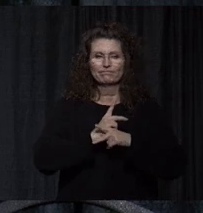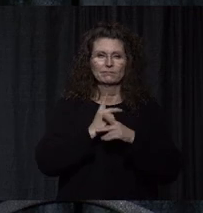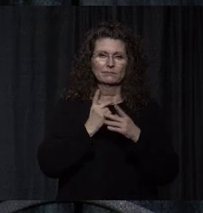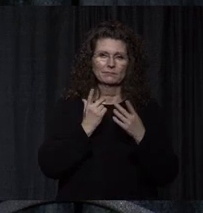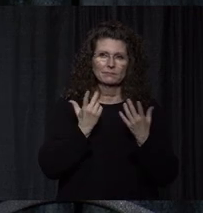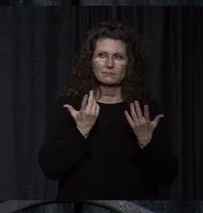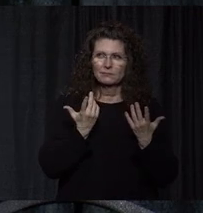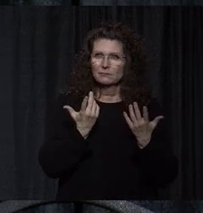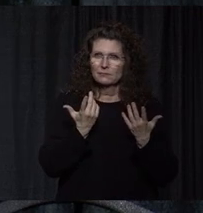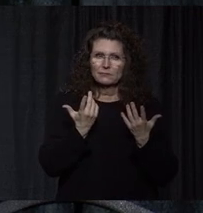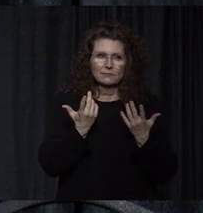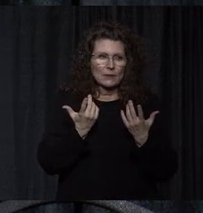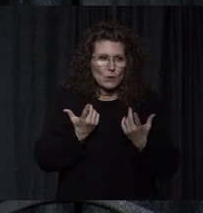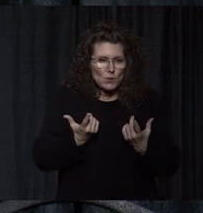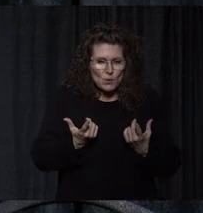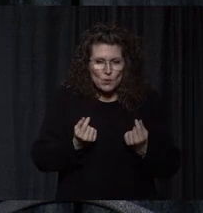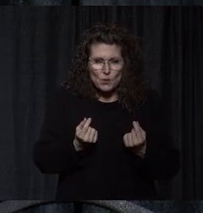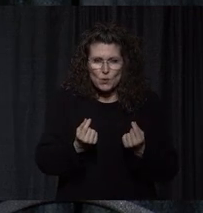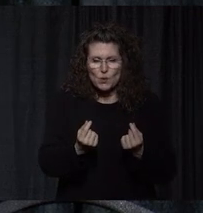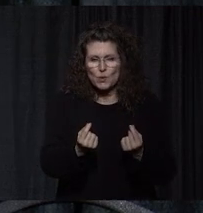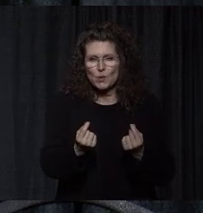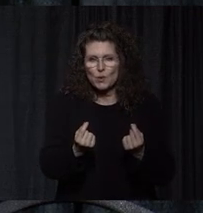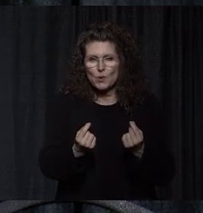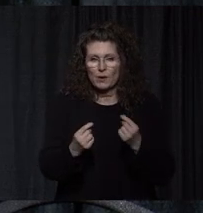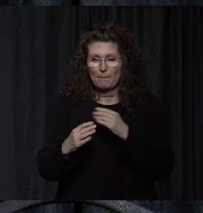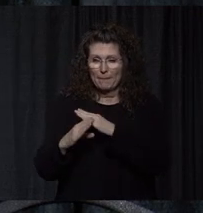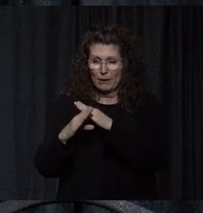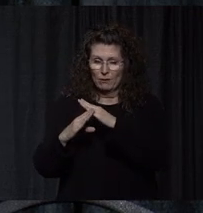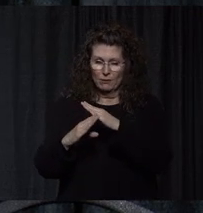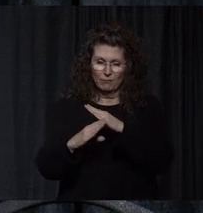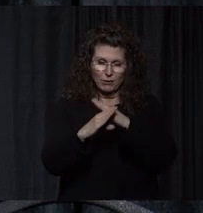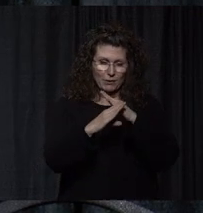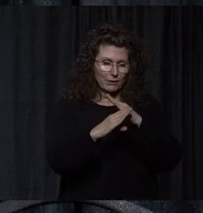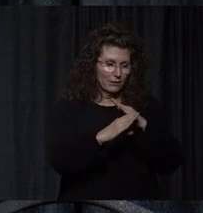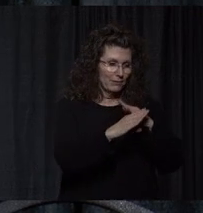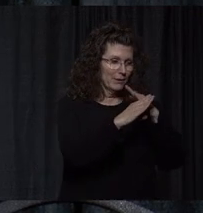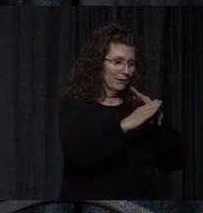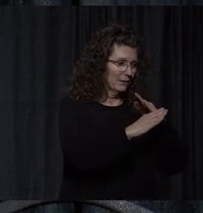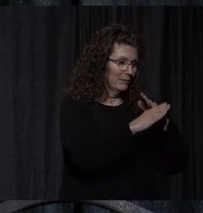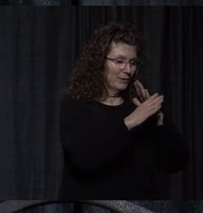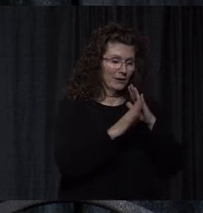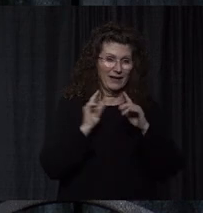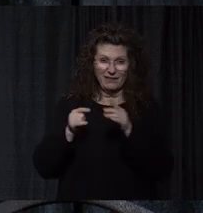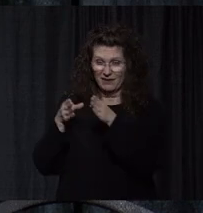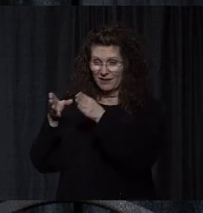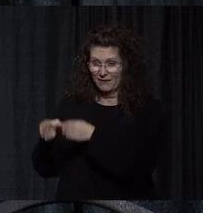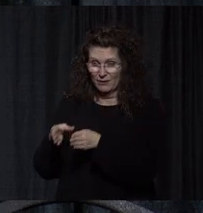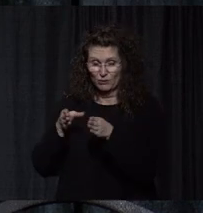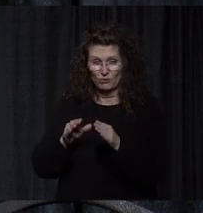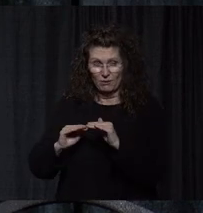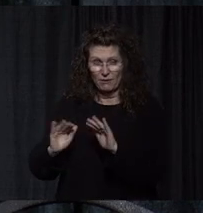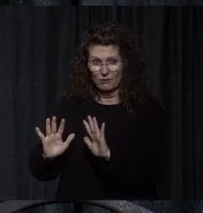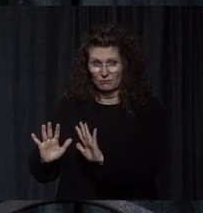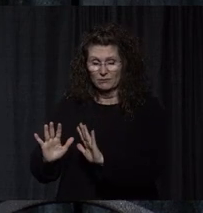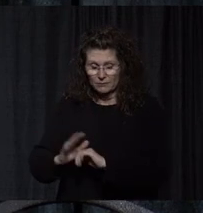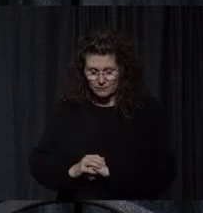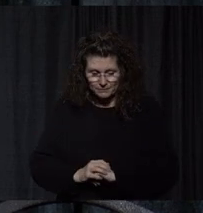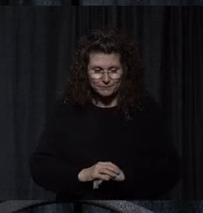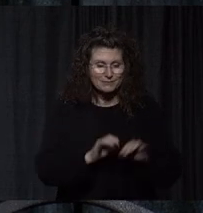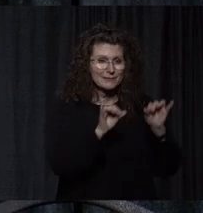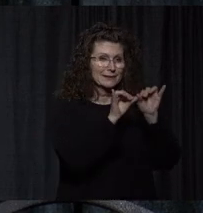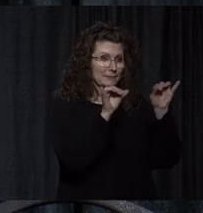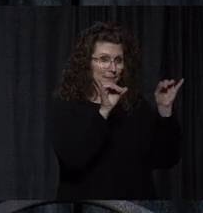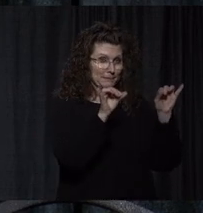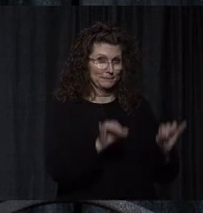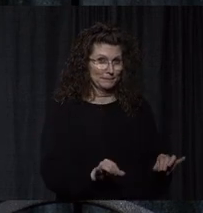these barriers that present themselves, that's an individual level. But